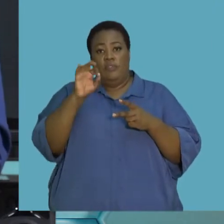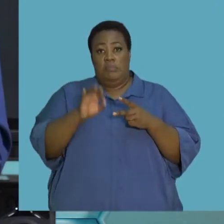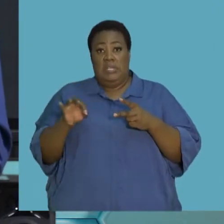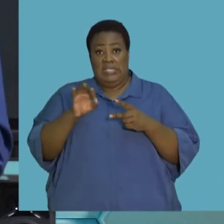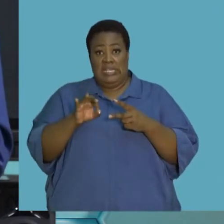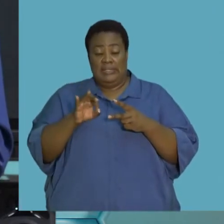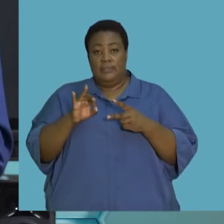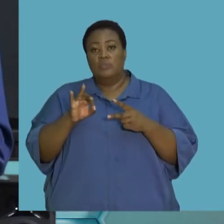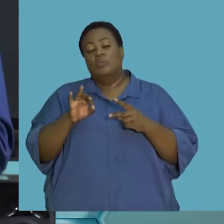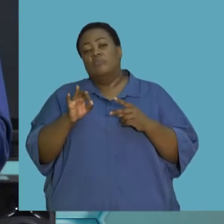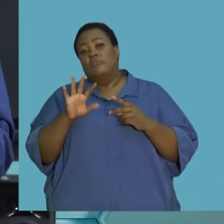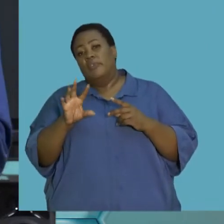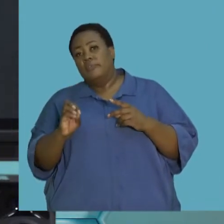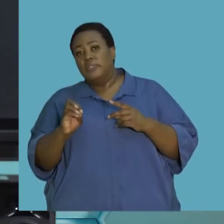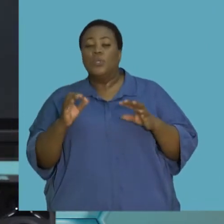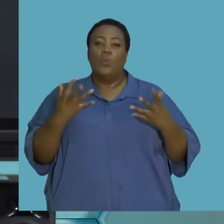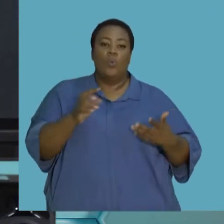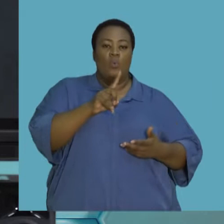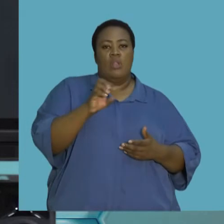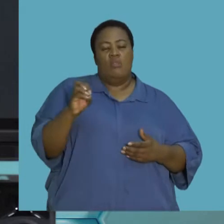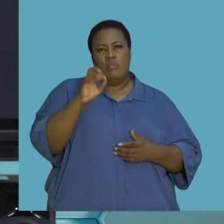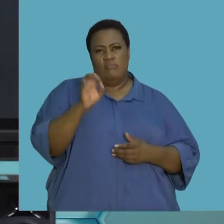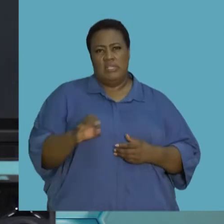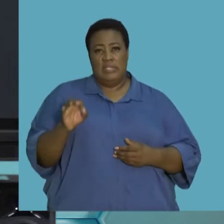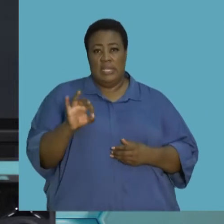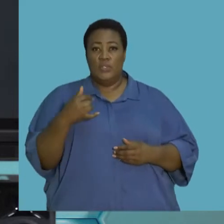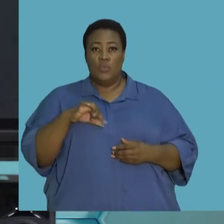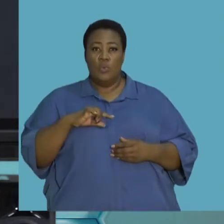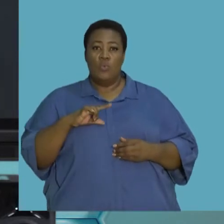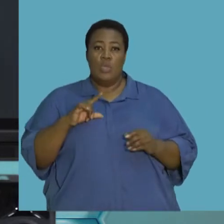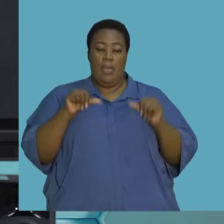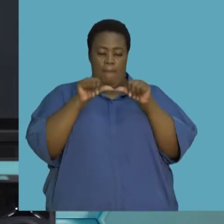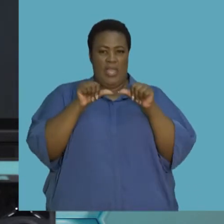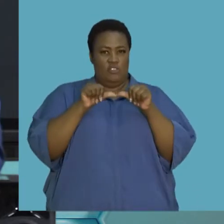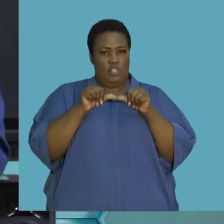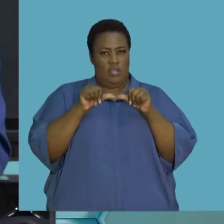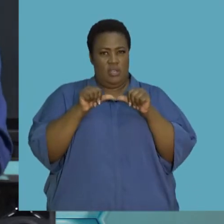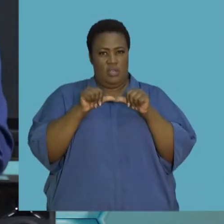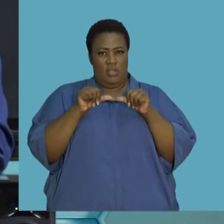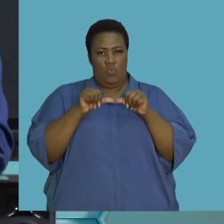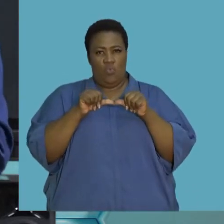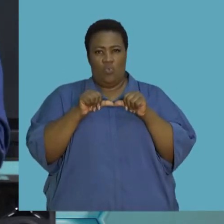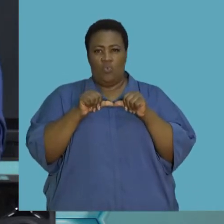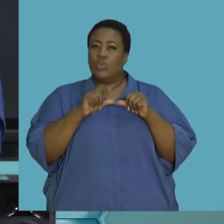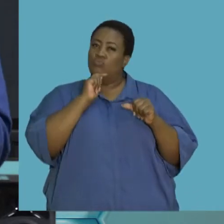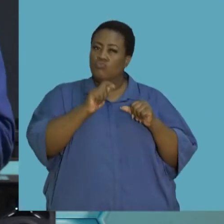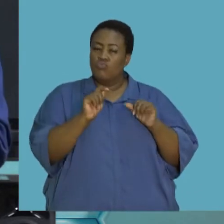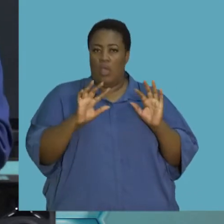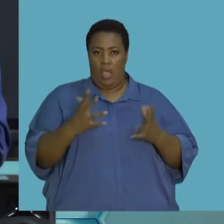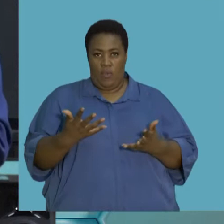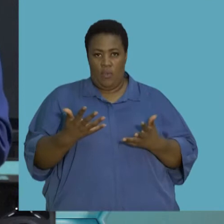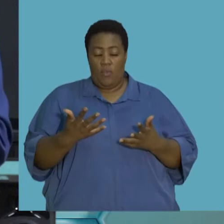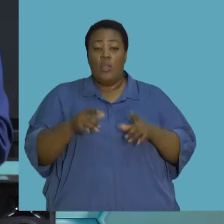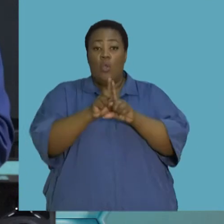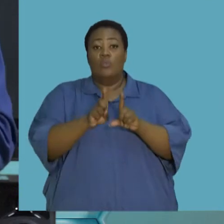chance of having a hit or a 100% chance. So we're going to measure that. We also need to ensure